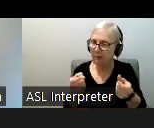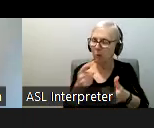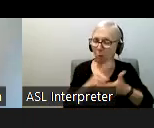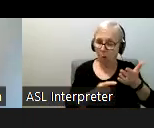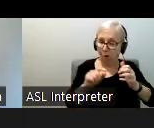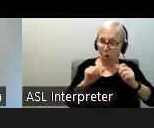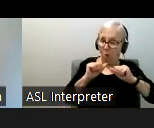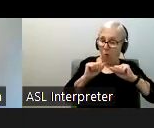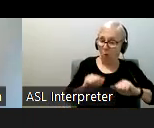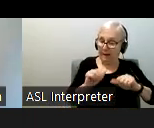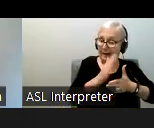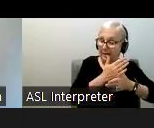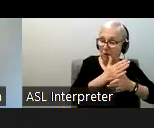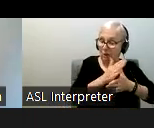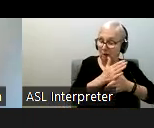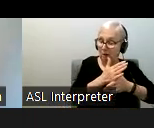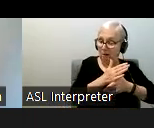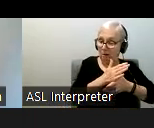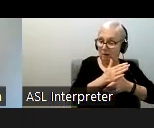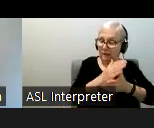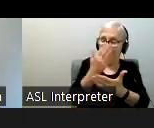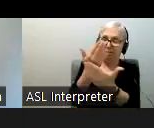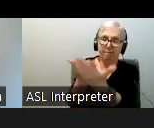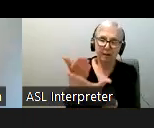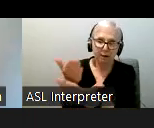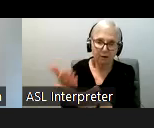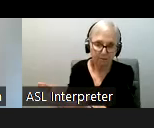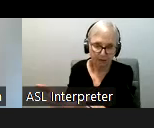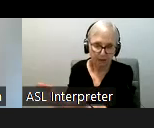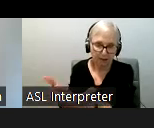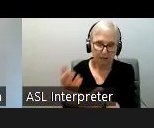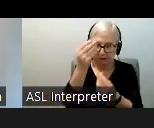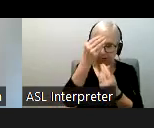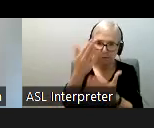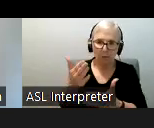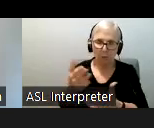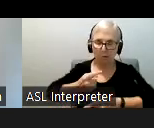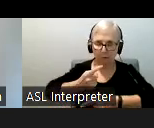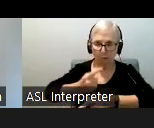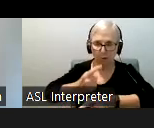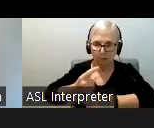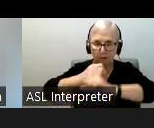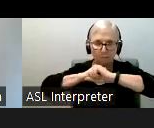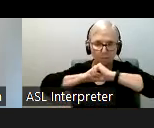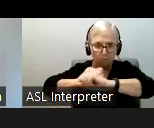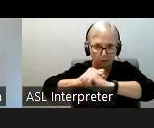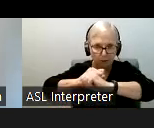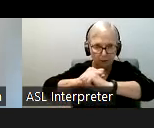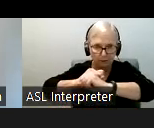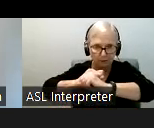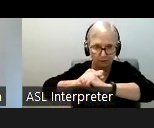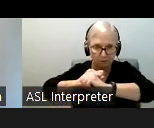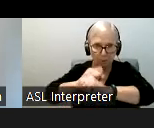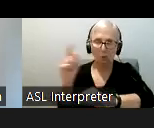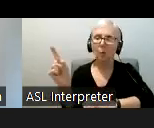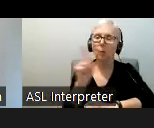share, and also verifying that that information would be properly protected